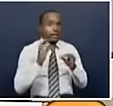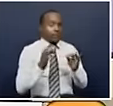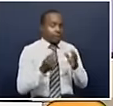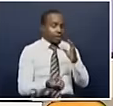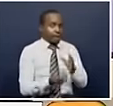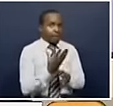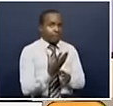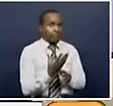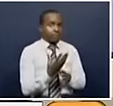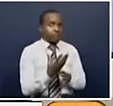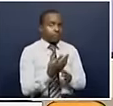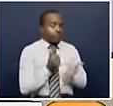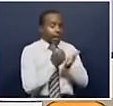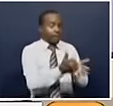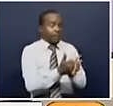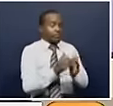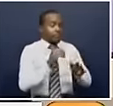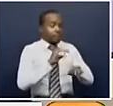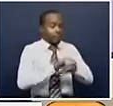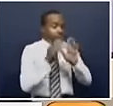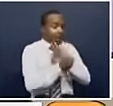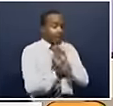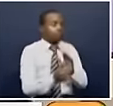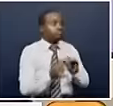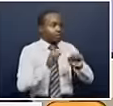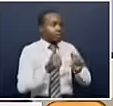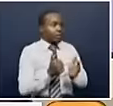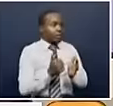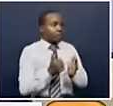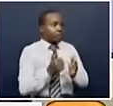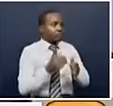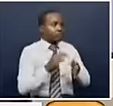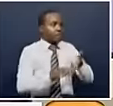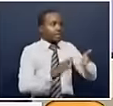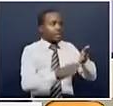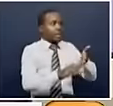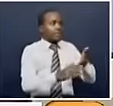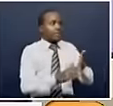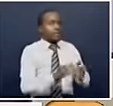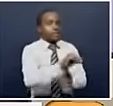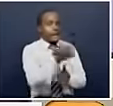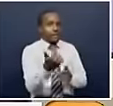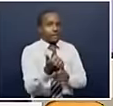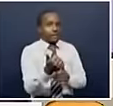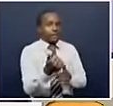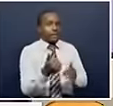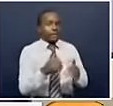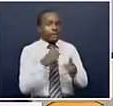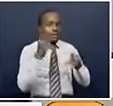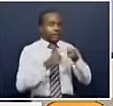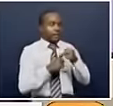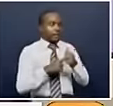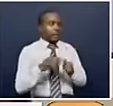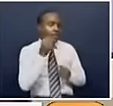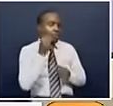you know, if we are able to help them acquire the skill, mm-hmm. they will enable, they will accelerate the others. And then you're looking at domestic.